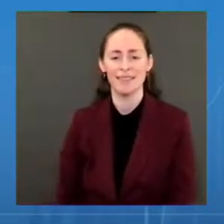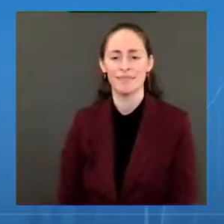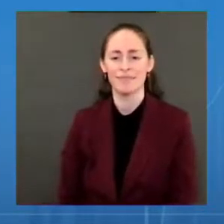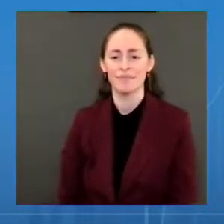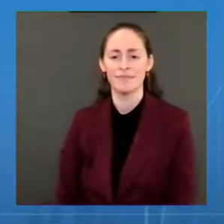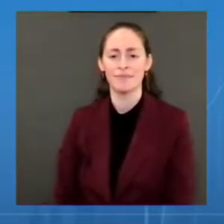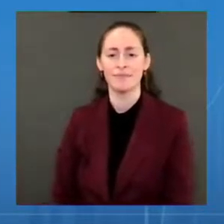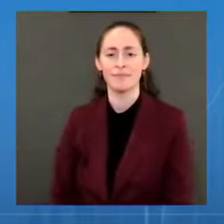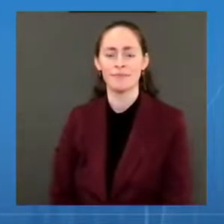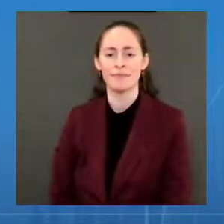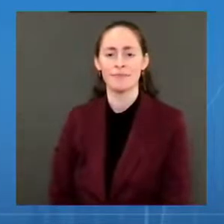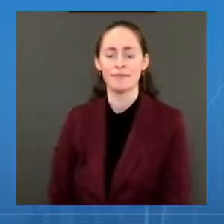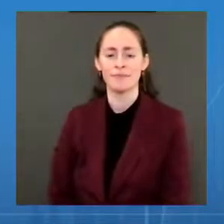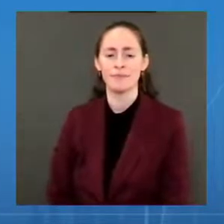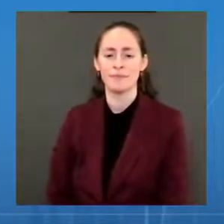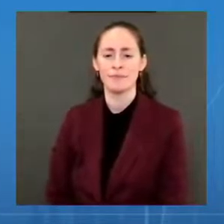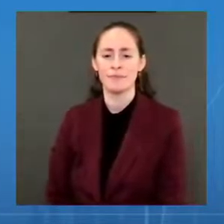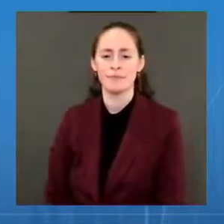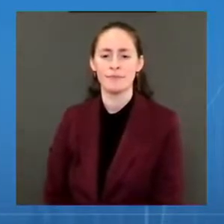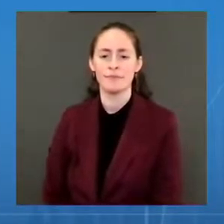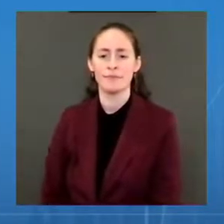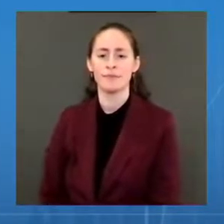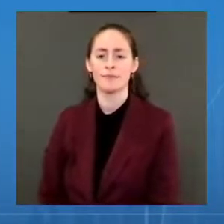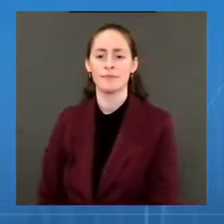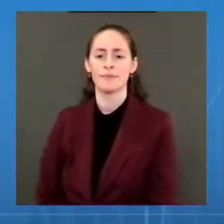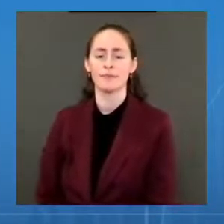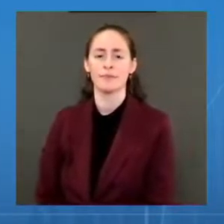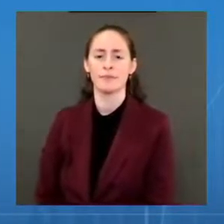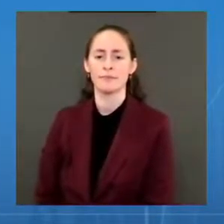Go to Peter Sullivan at The Hill.